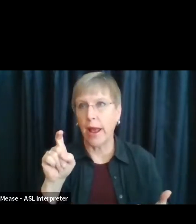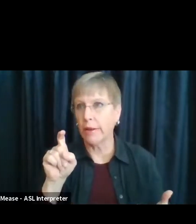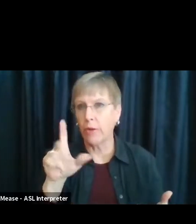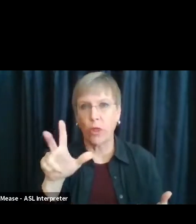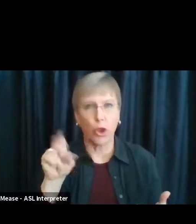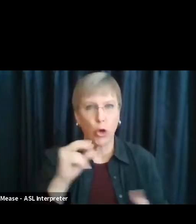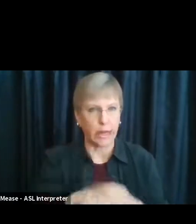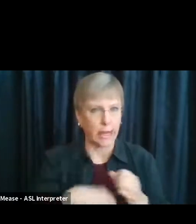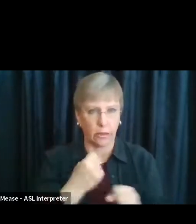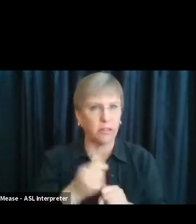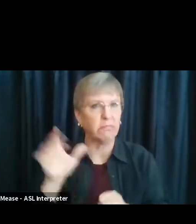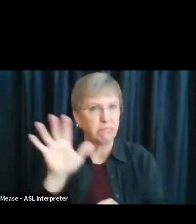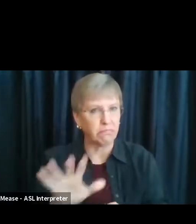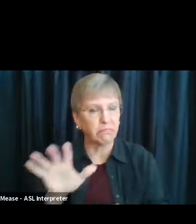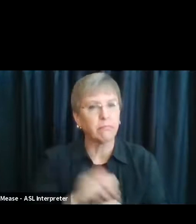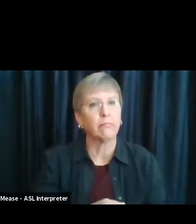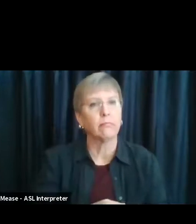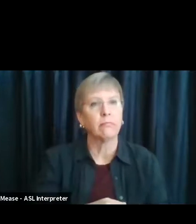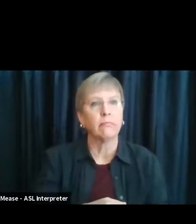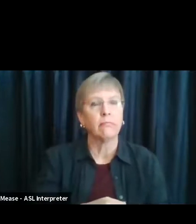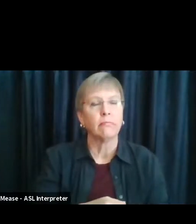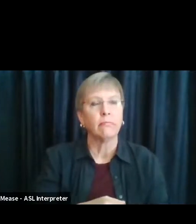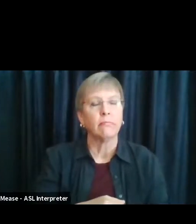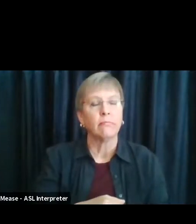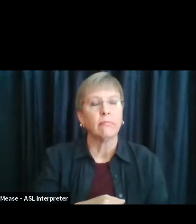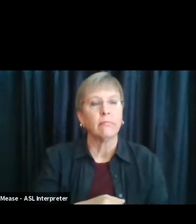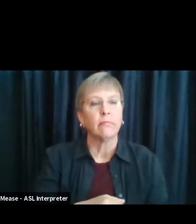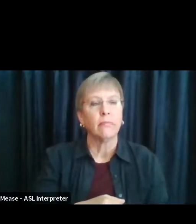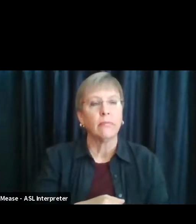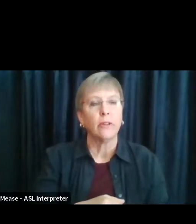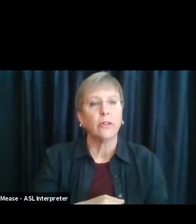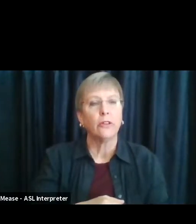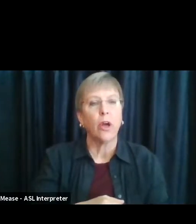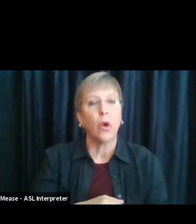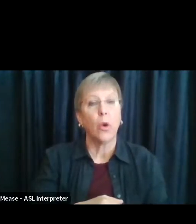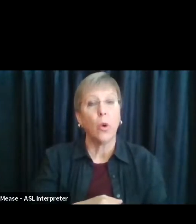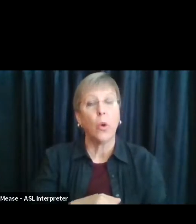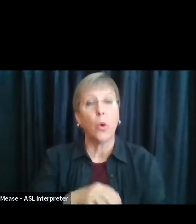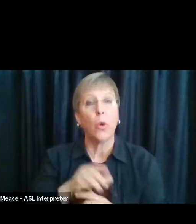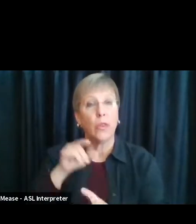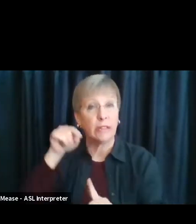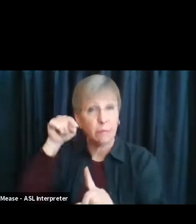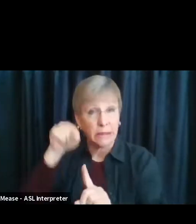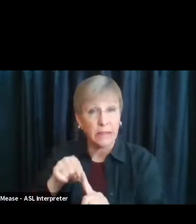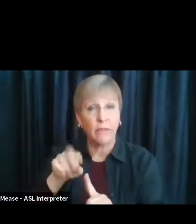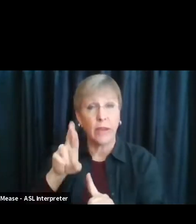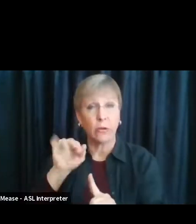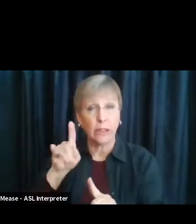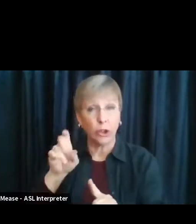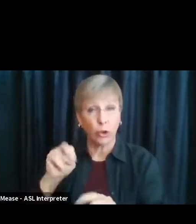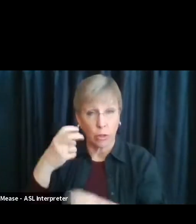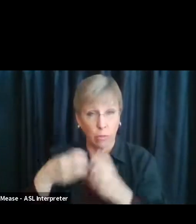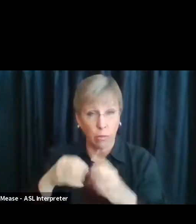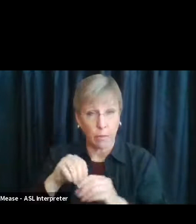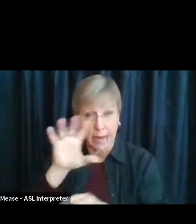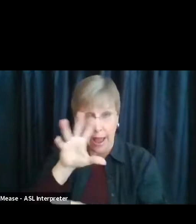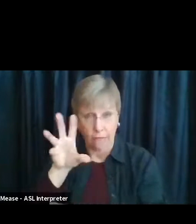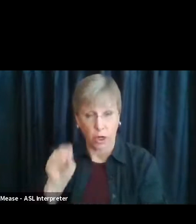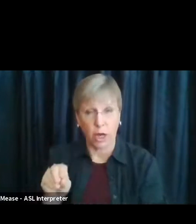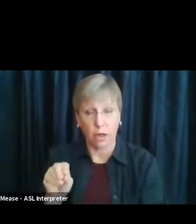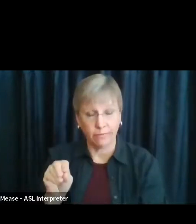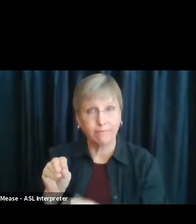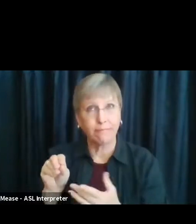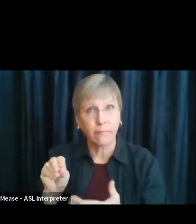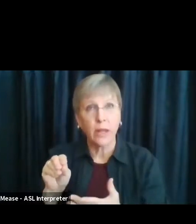130 years almost. So it's one of the specificity of the restitution problem in Africa.